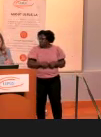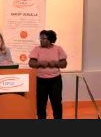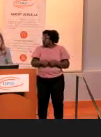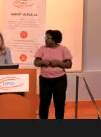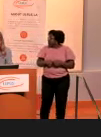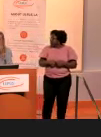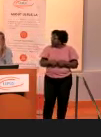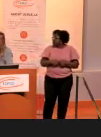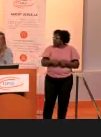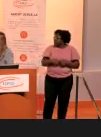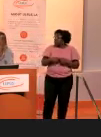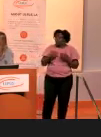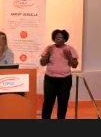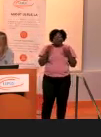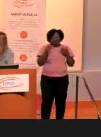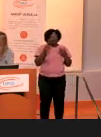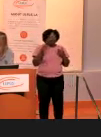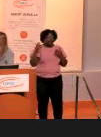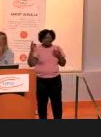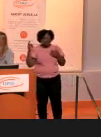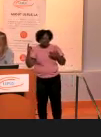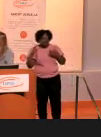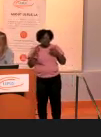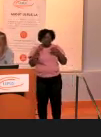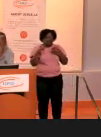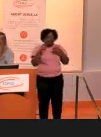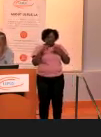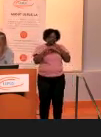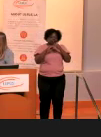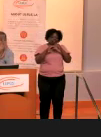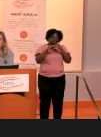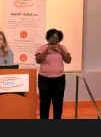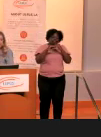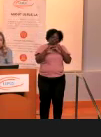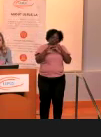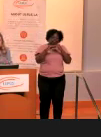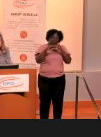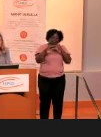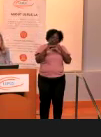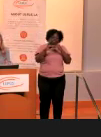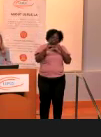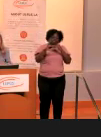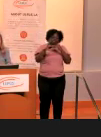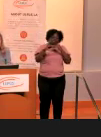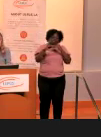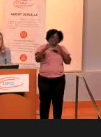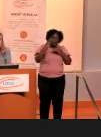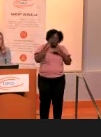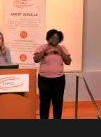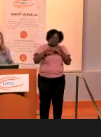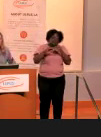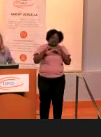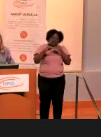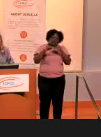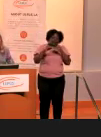important to see here is this is a durable response, meaning it's lasting and you're continuing to see the benefit. Because really,